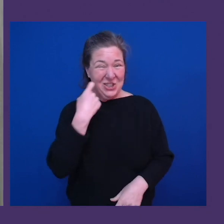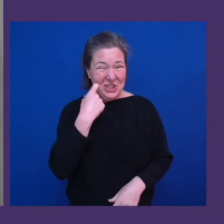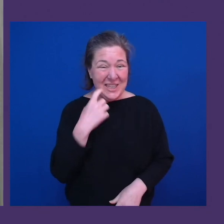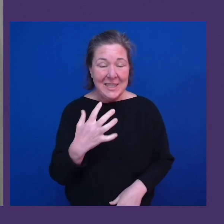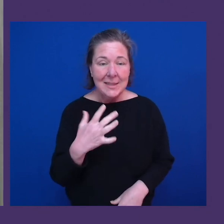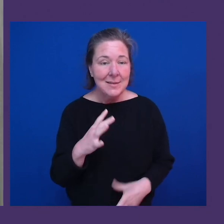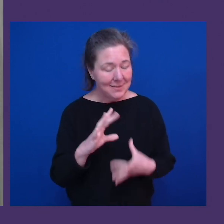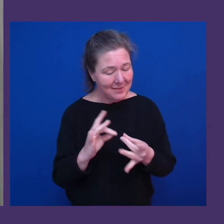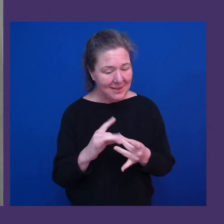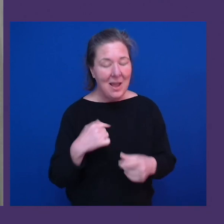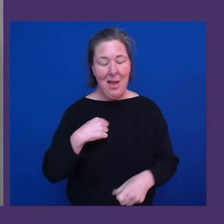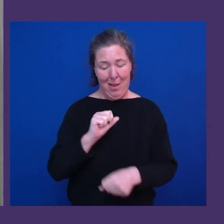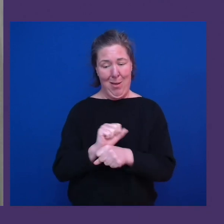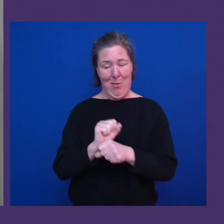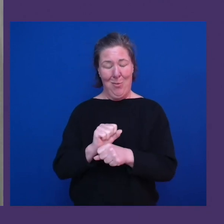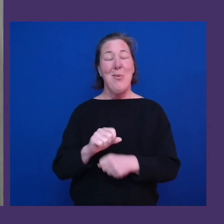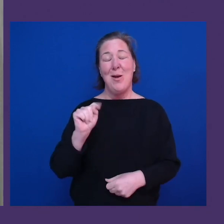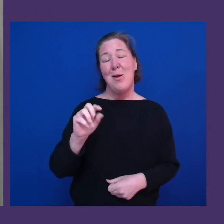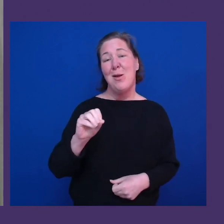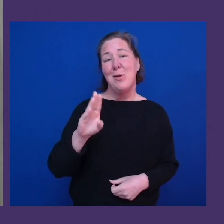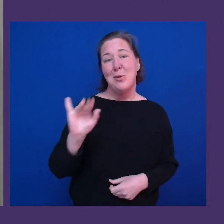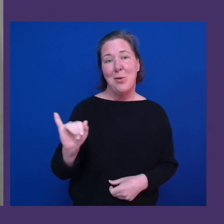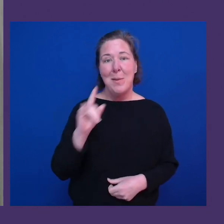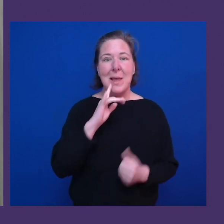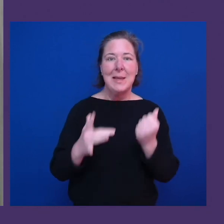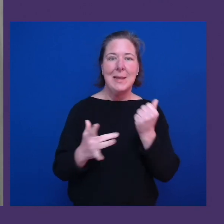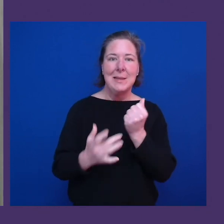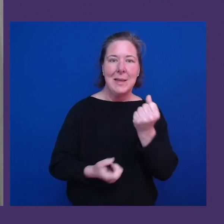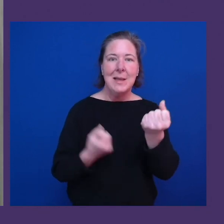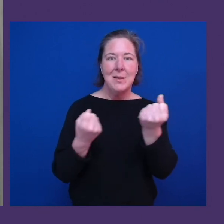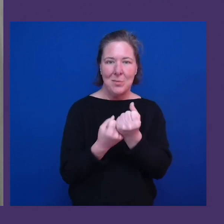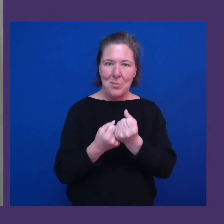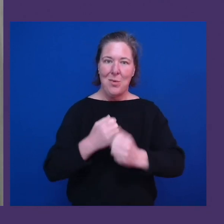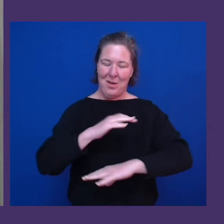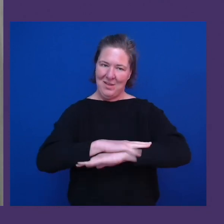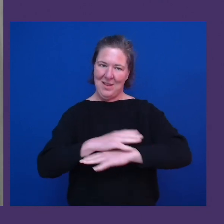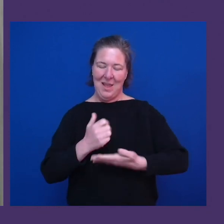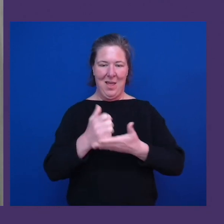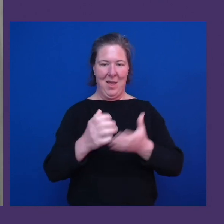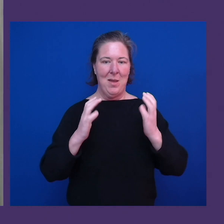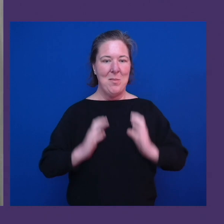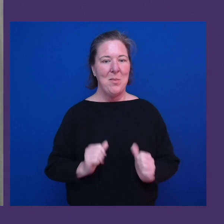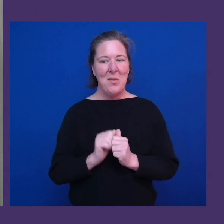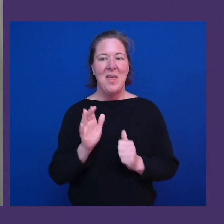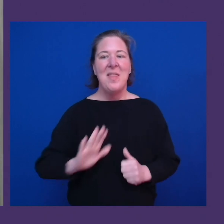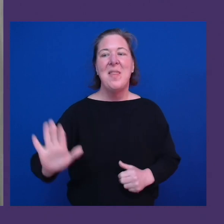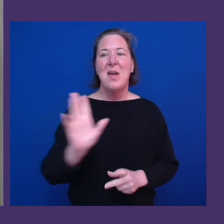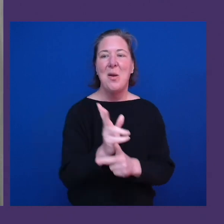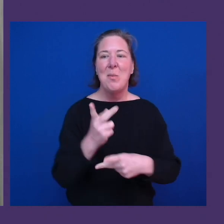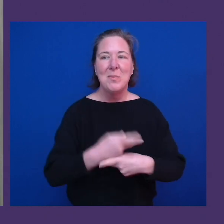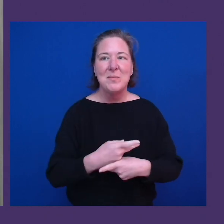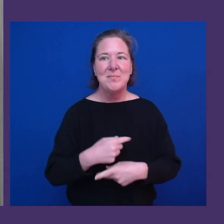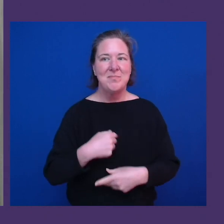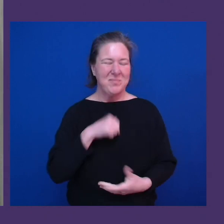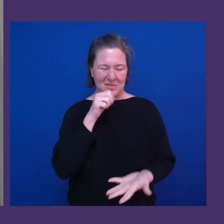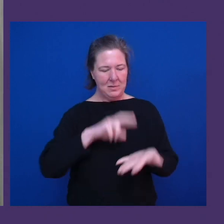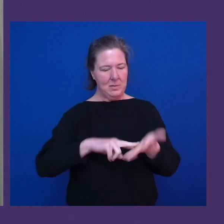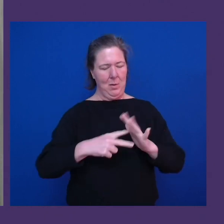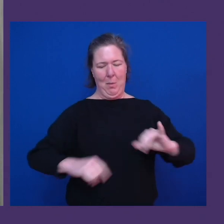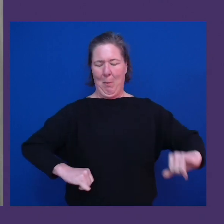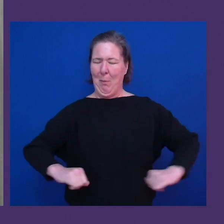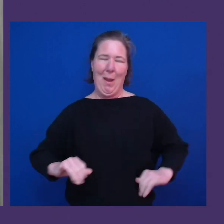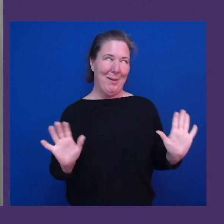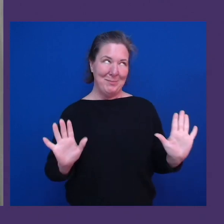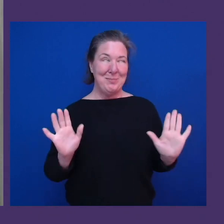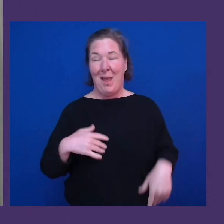at Tobii Dynavox as a tech support rep, helping our customers with their products. I don't mean to brag, but I'm